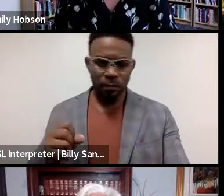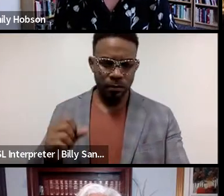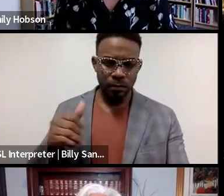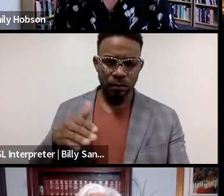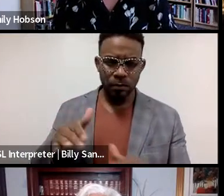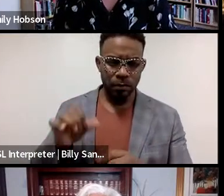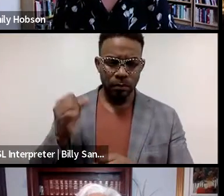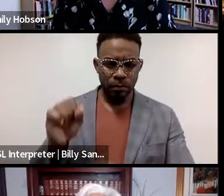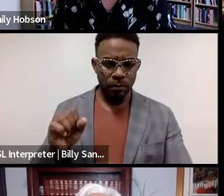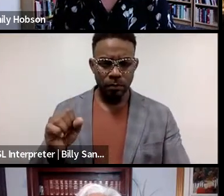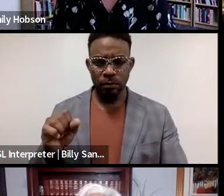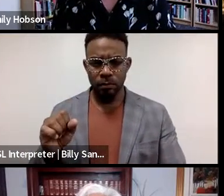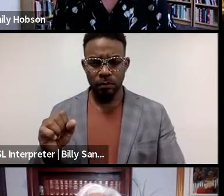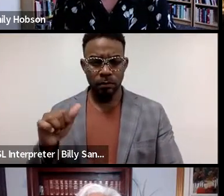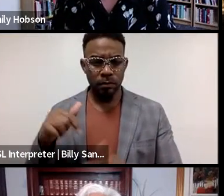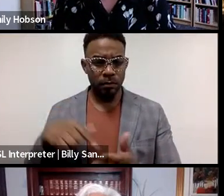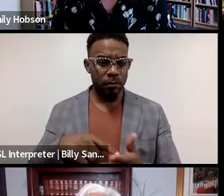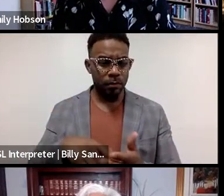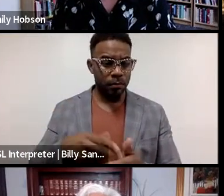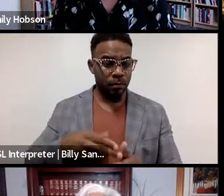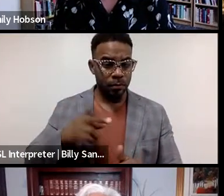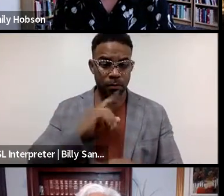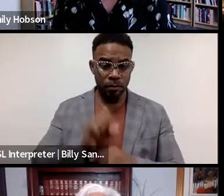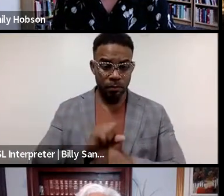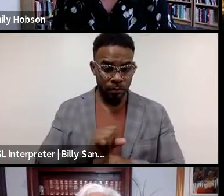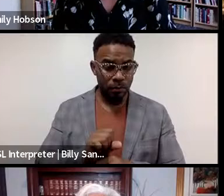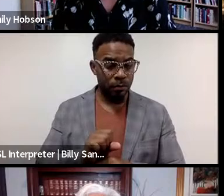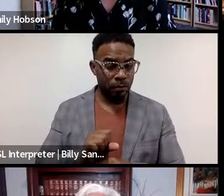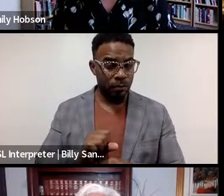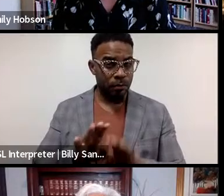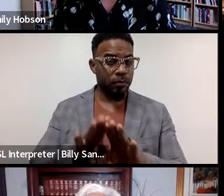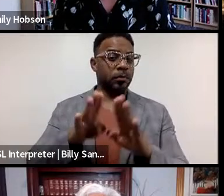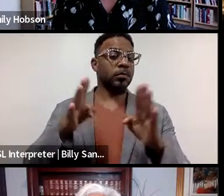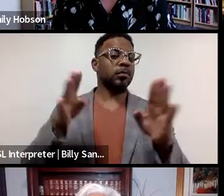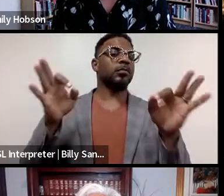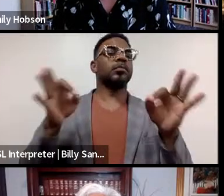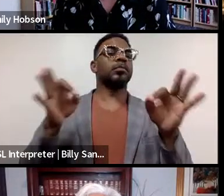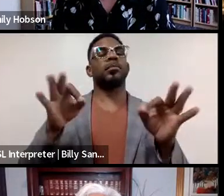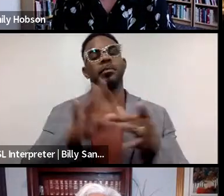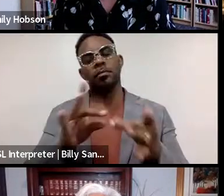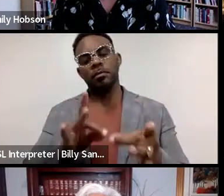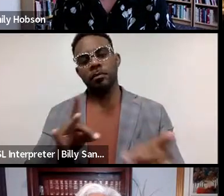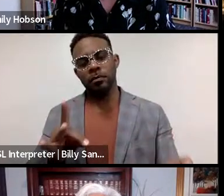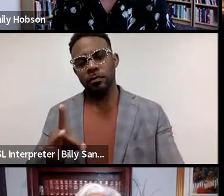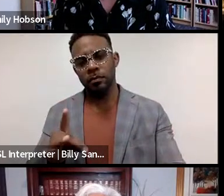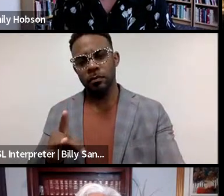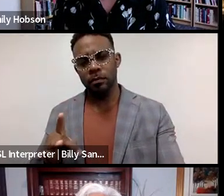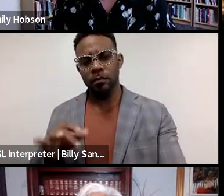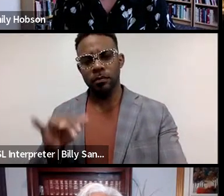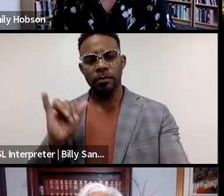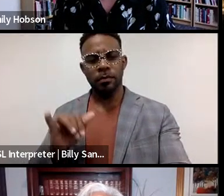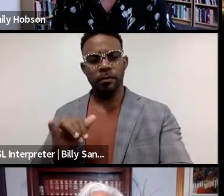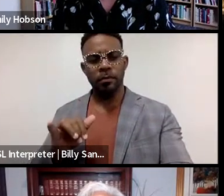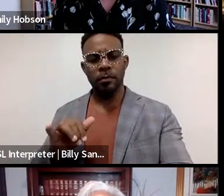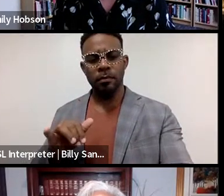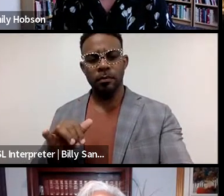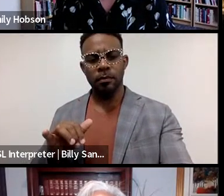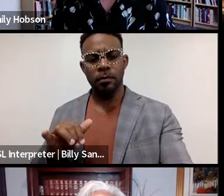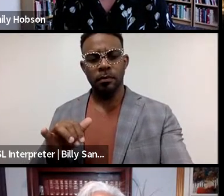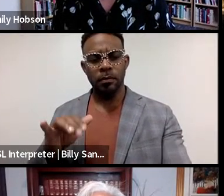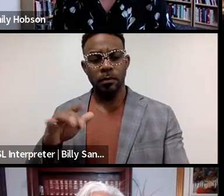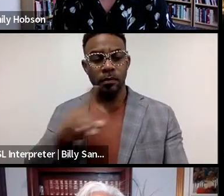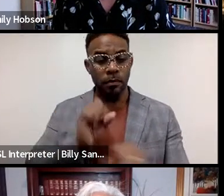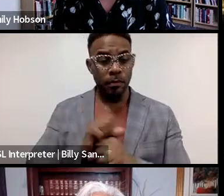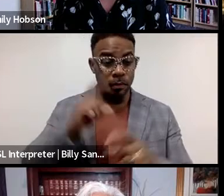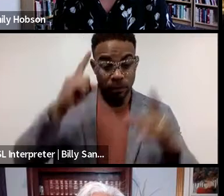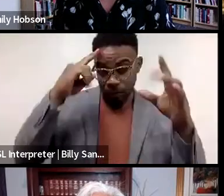of protest. This history really like opens that up to say that the